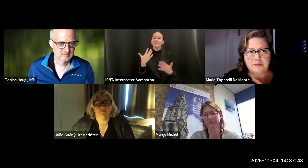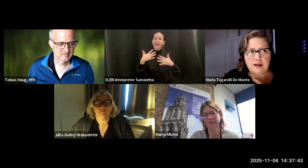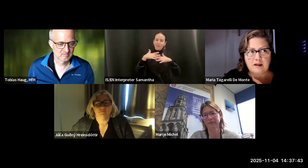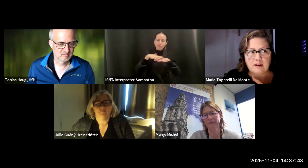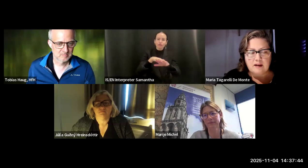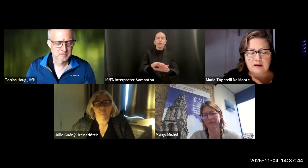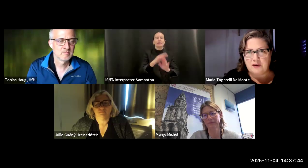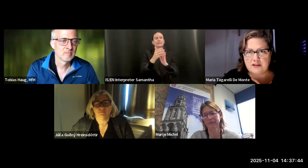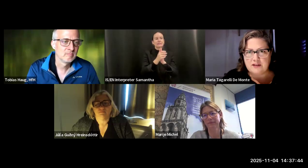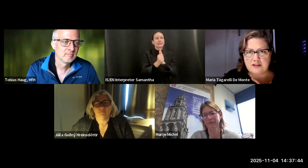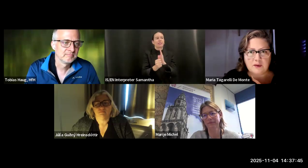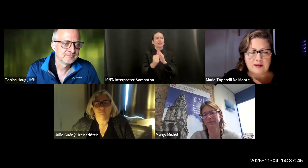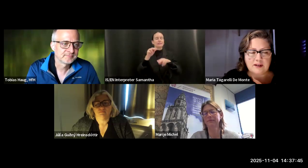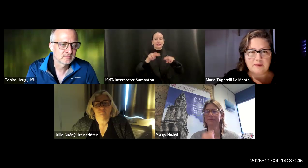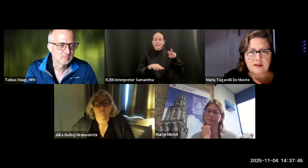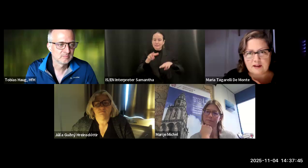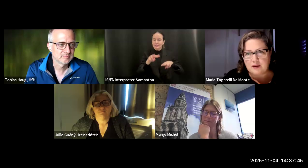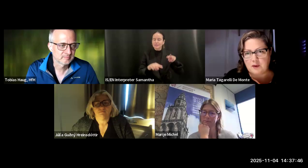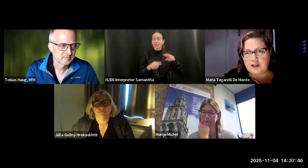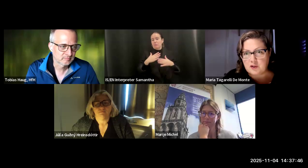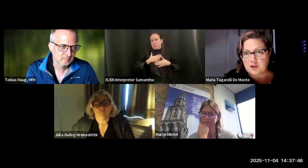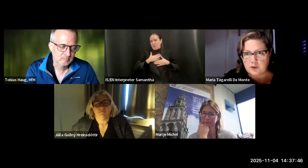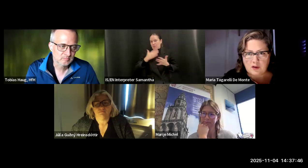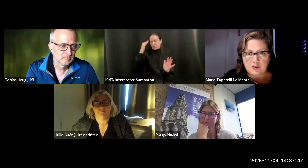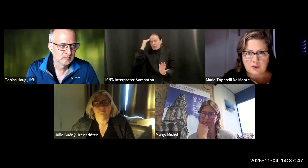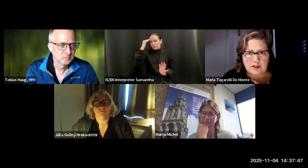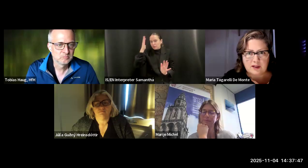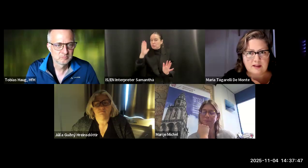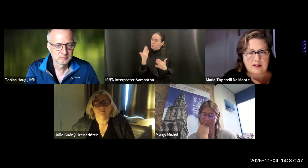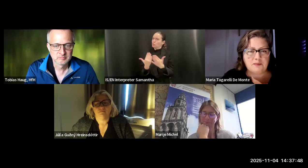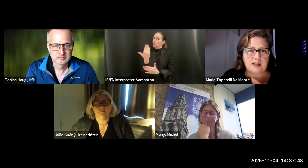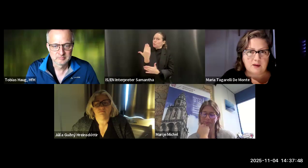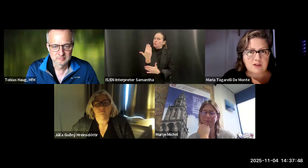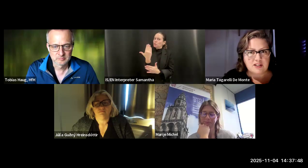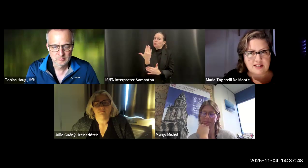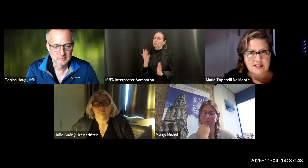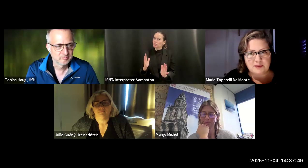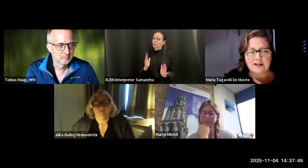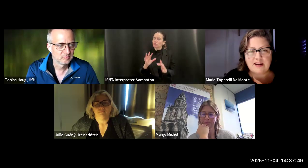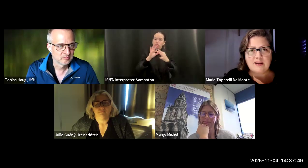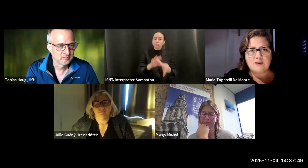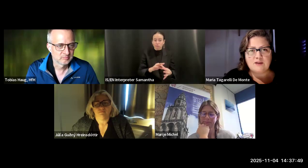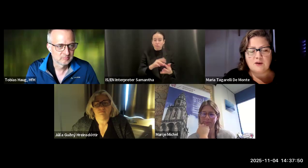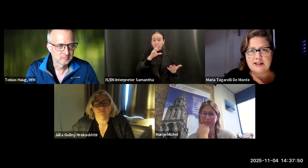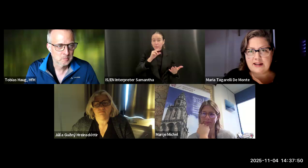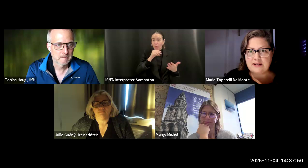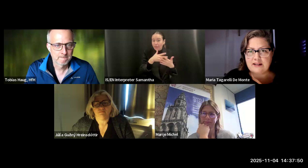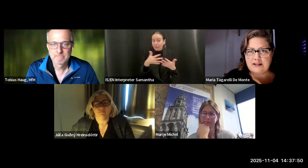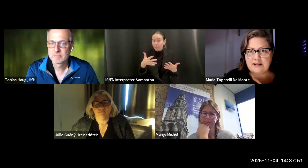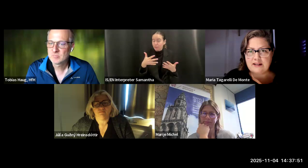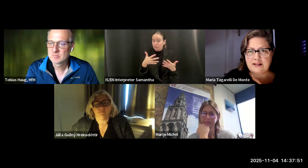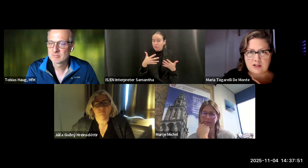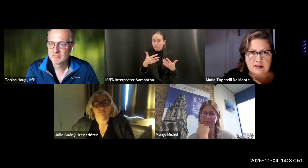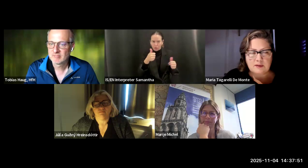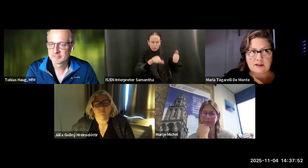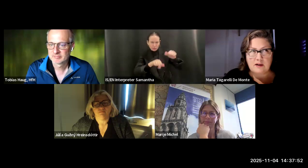is, as far as I know, something quite new also in spoken language assessment. So in the case